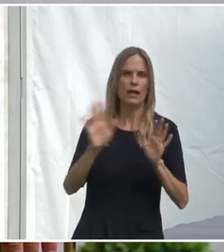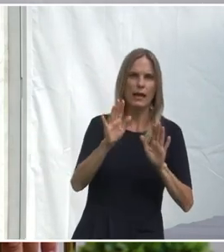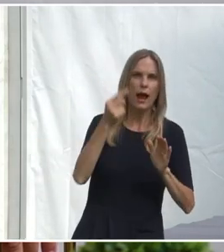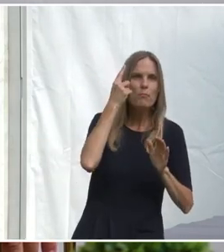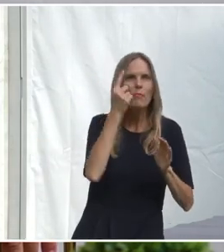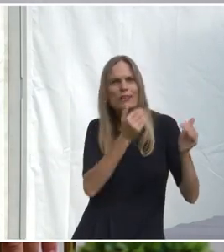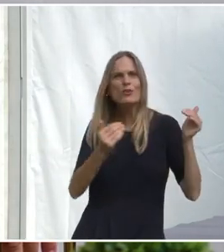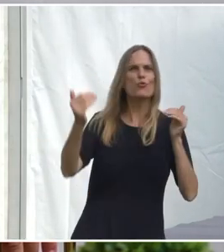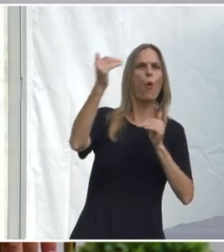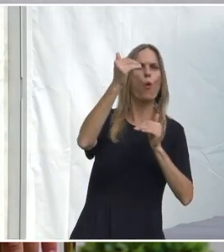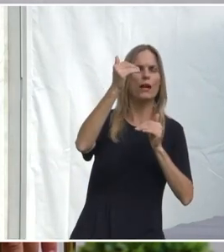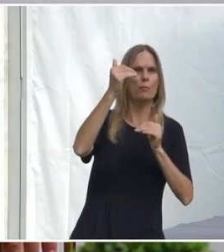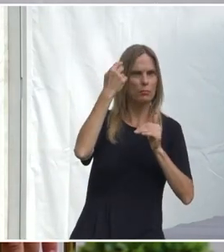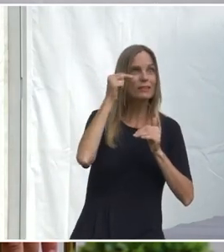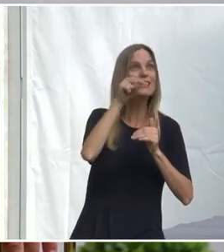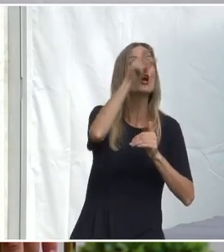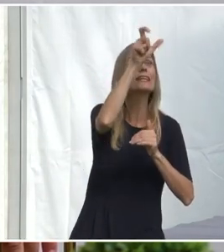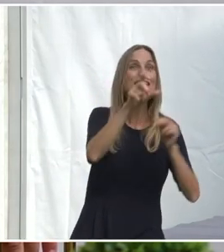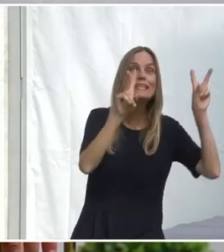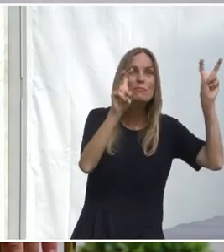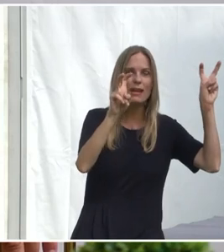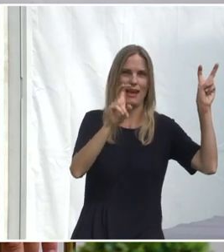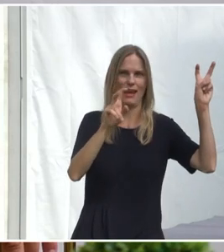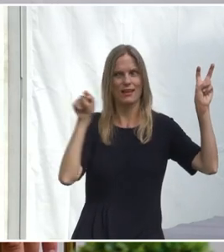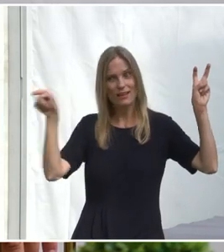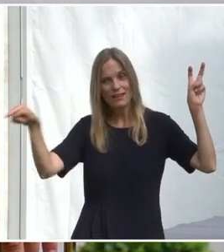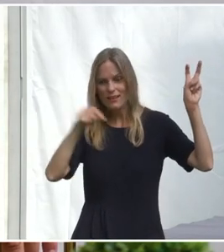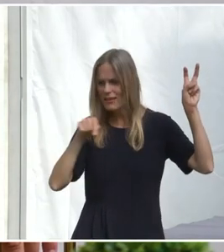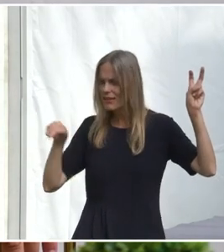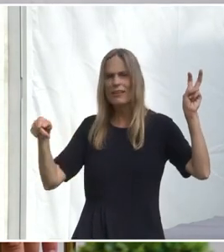Yeah, and I think... Yeah.